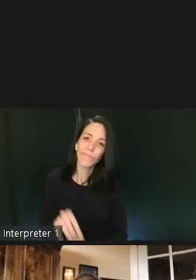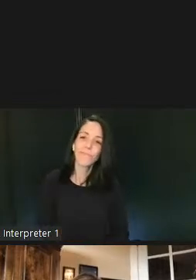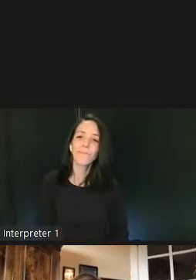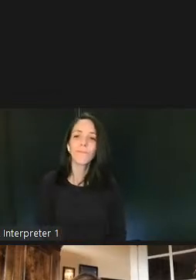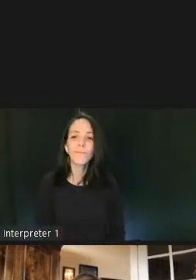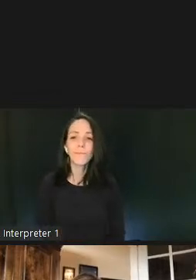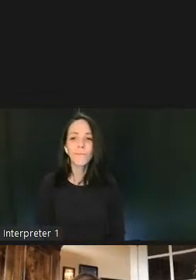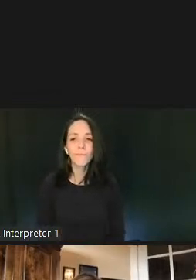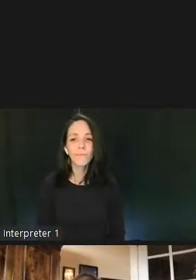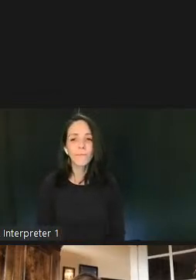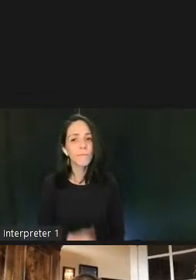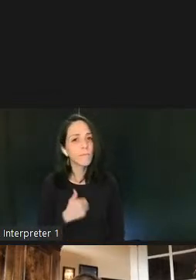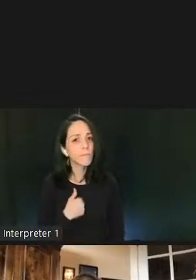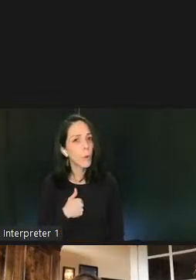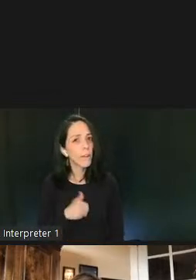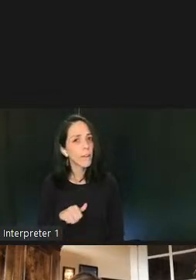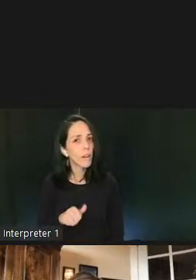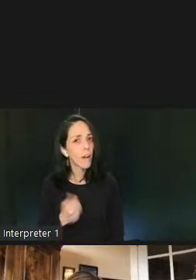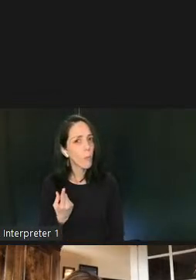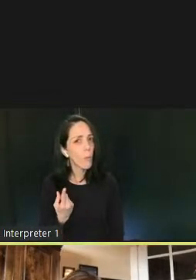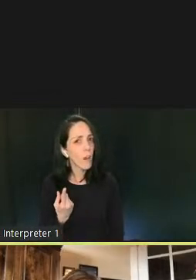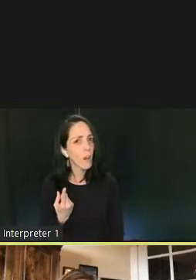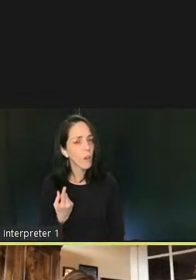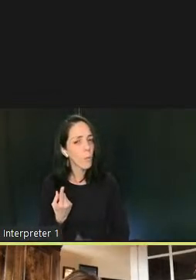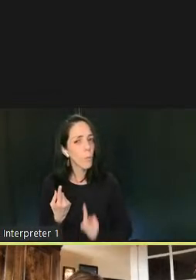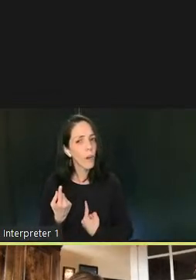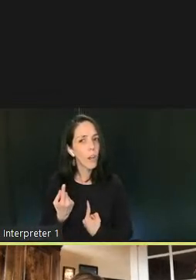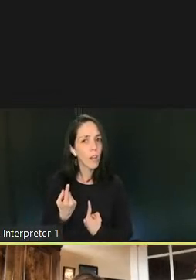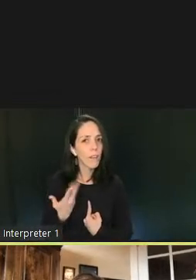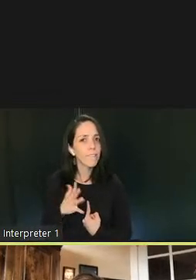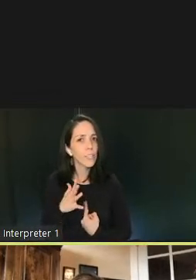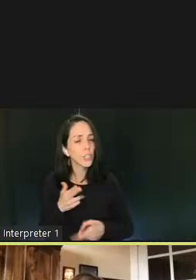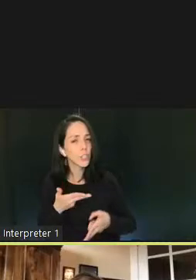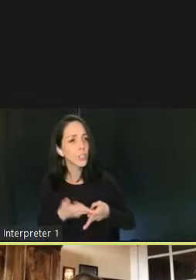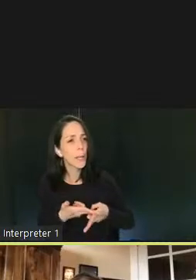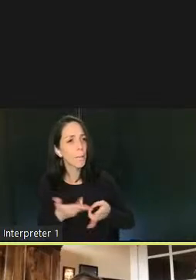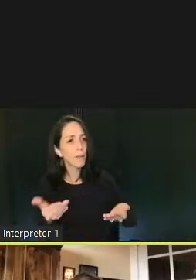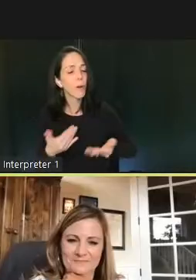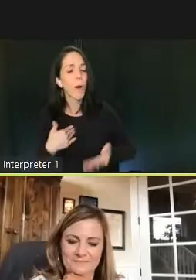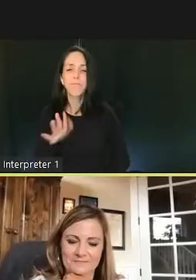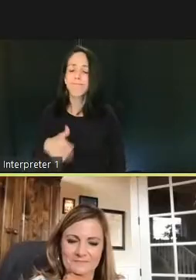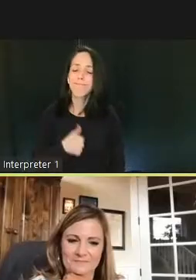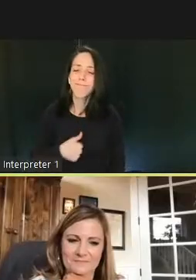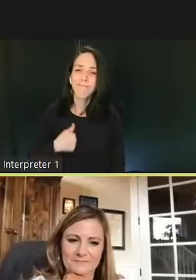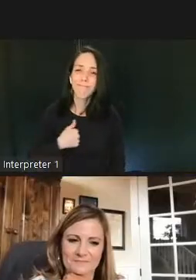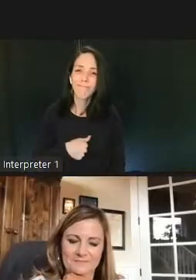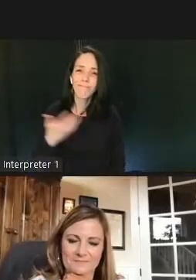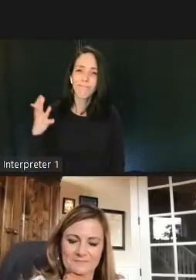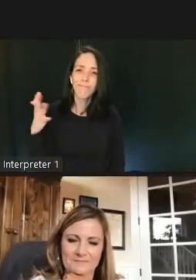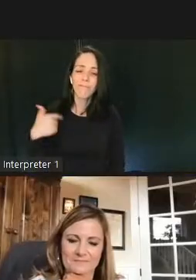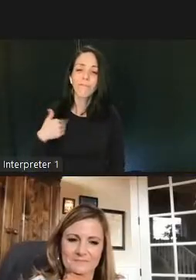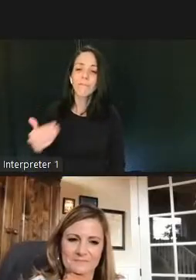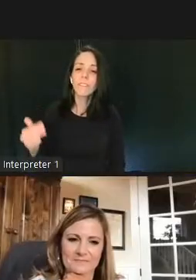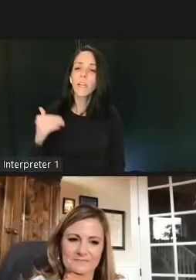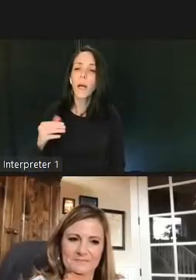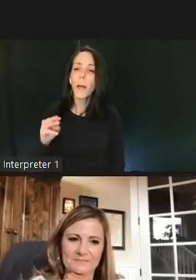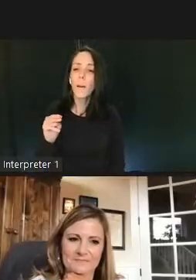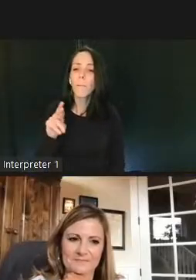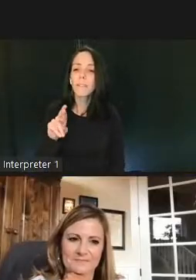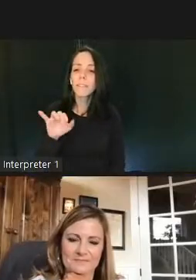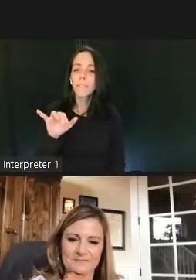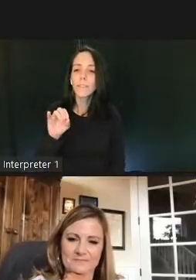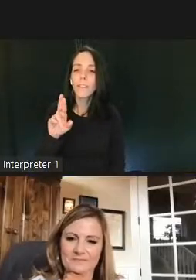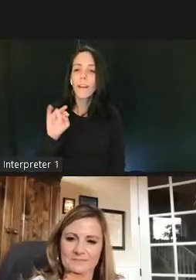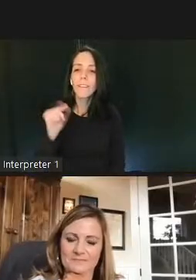Sorry, do we have another Mr. Reed? I think you got him already. My apologies. That's yes. all right. Mr. Young, I